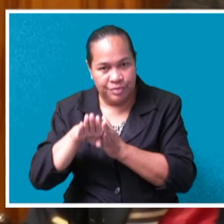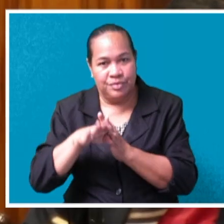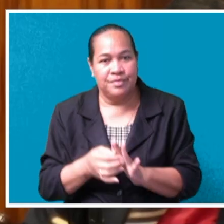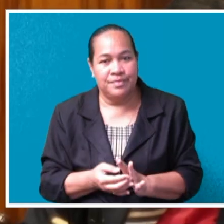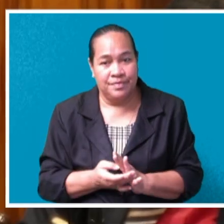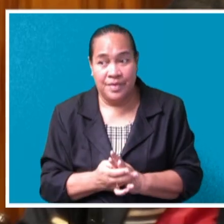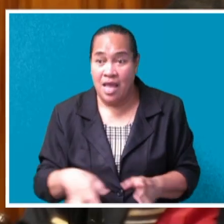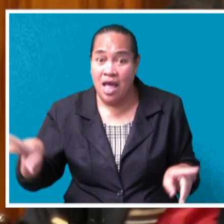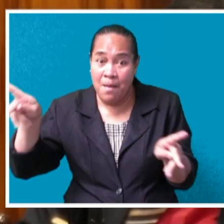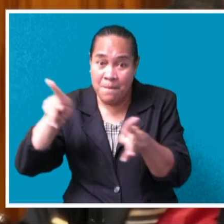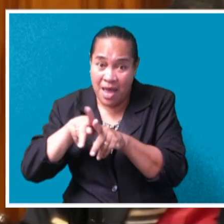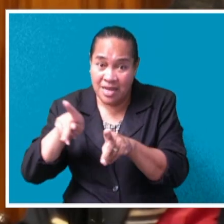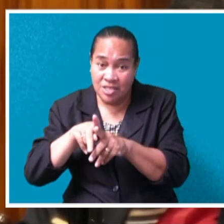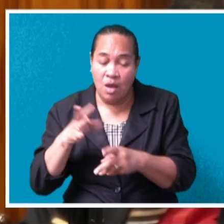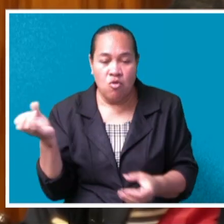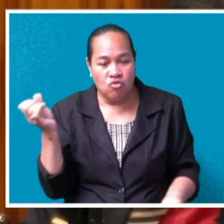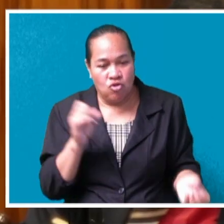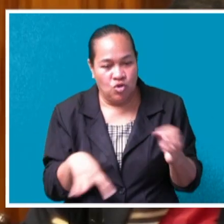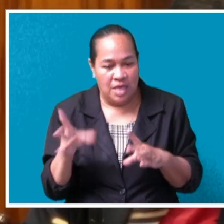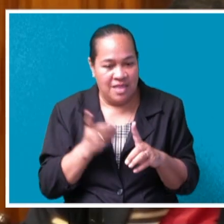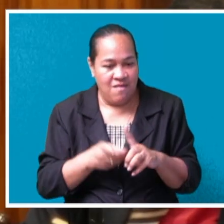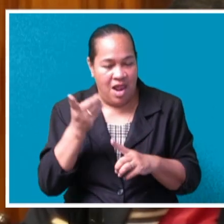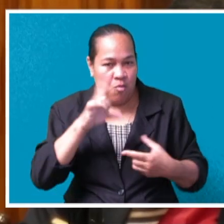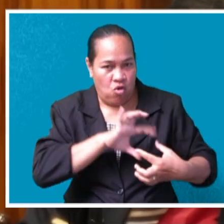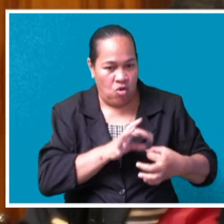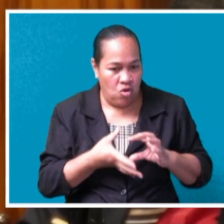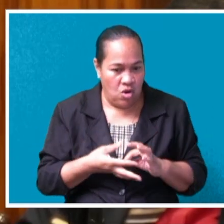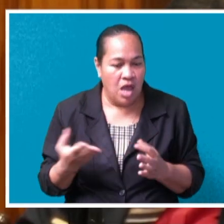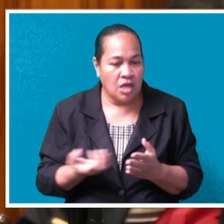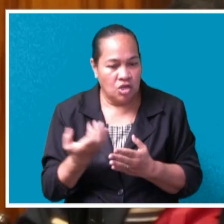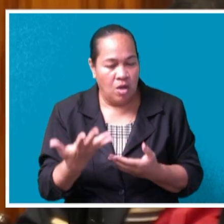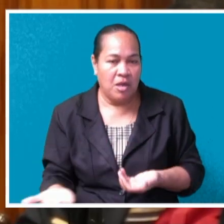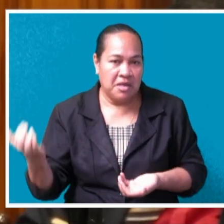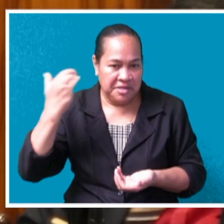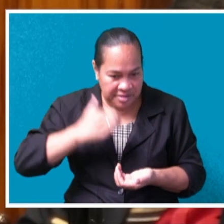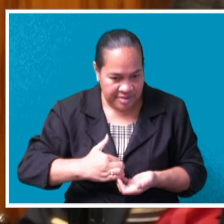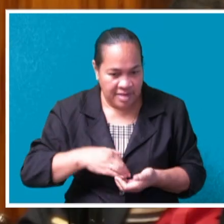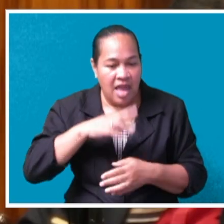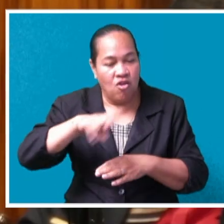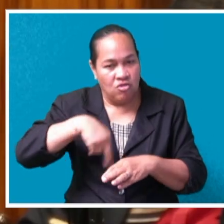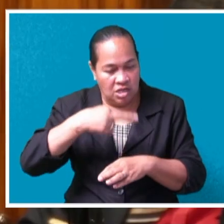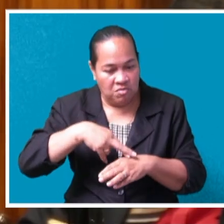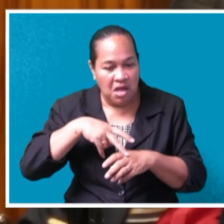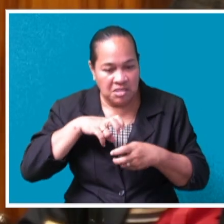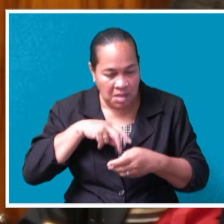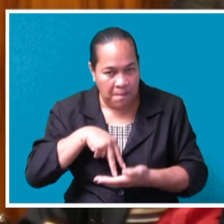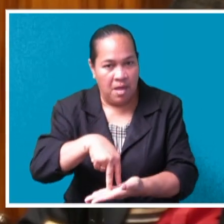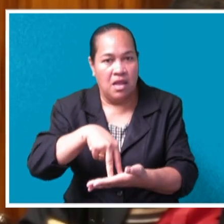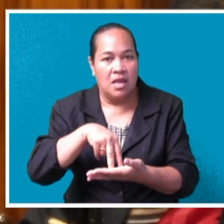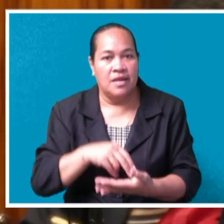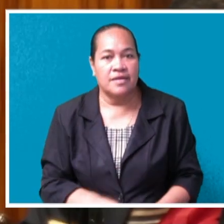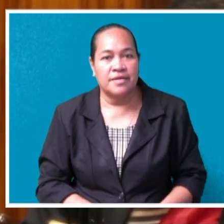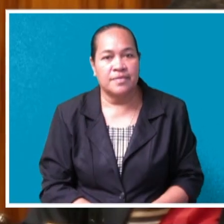partnerships contribute to development cooperation, economic engagement, and regional stability.